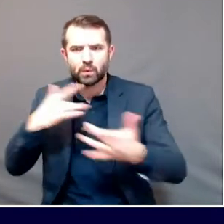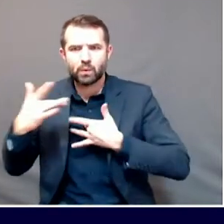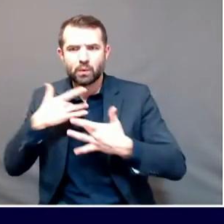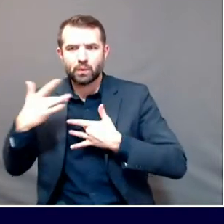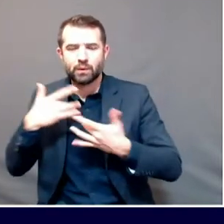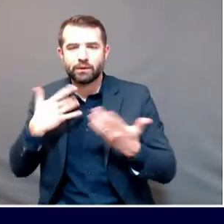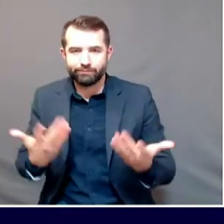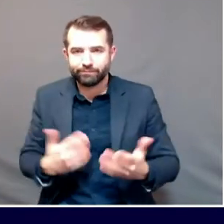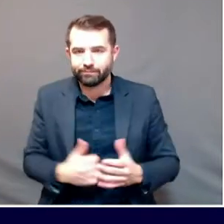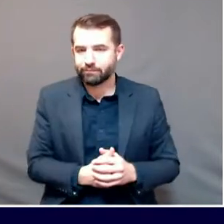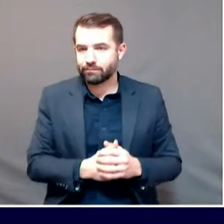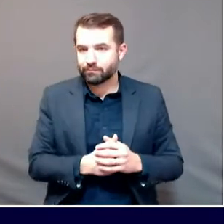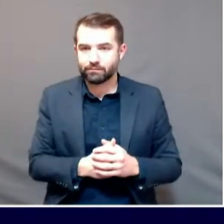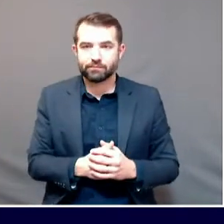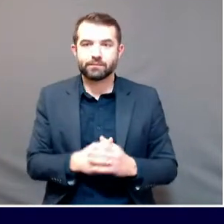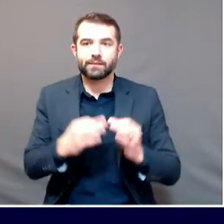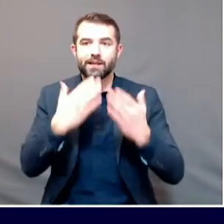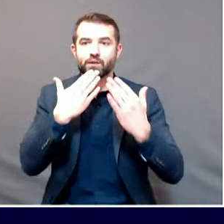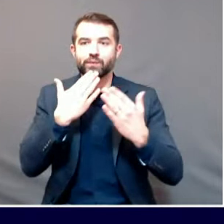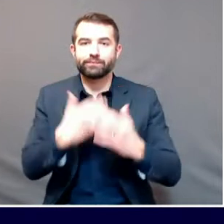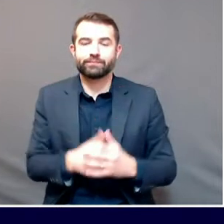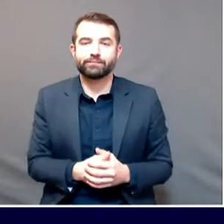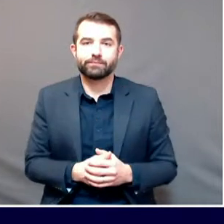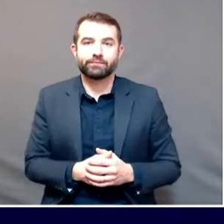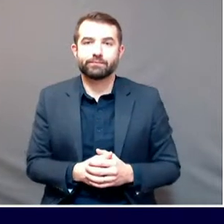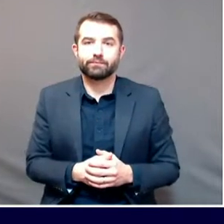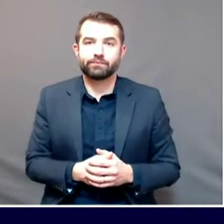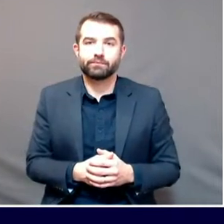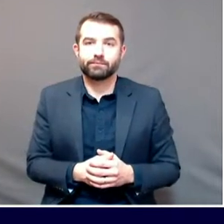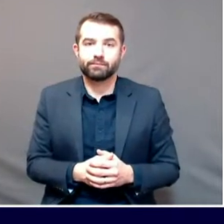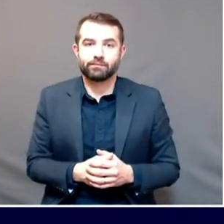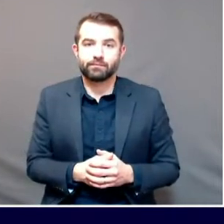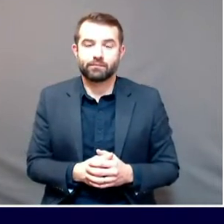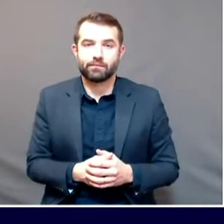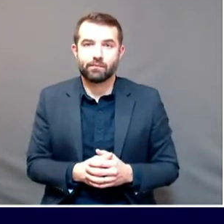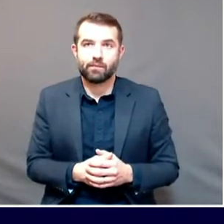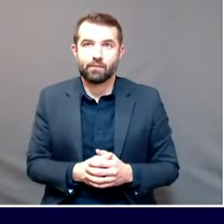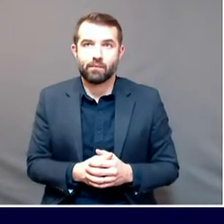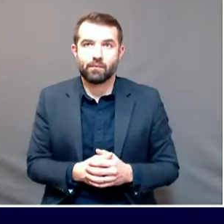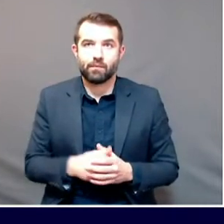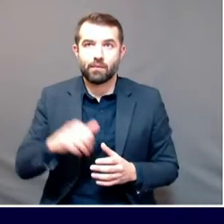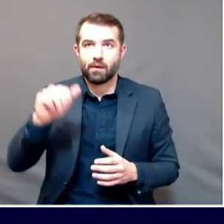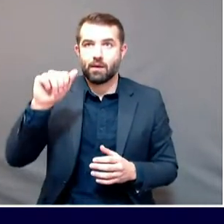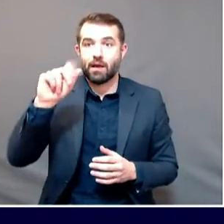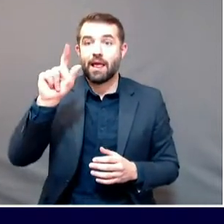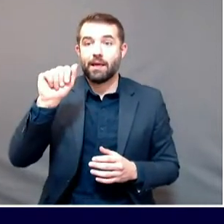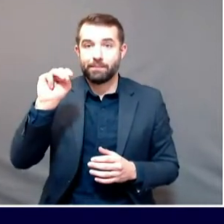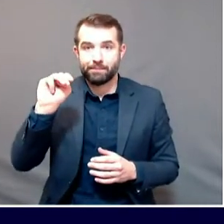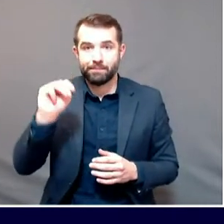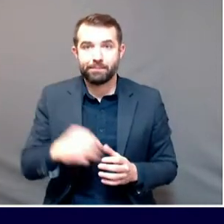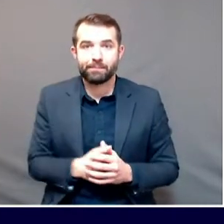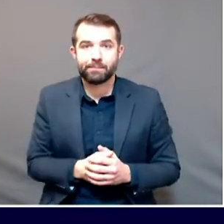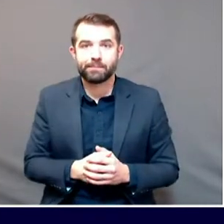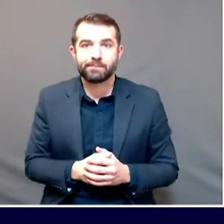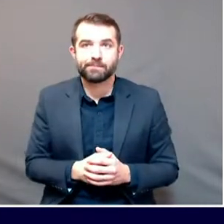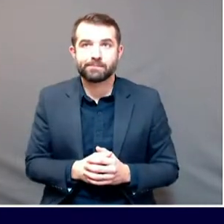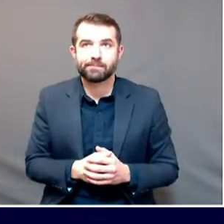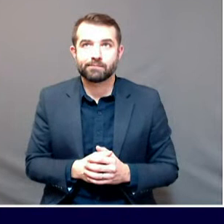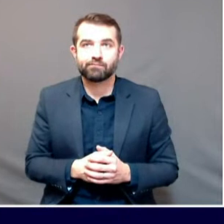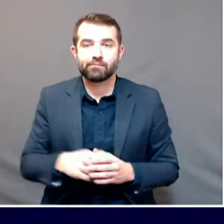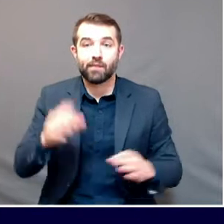Thank you. I'm going to turn next to Evan Pop. Hi, Dr. Shah. Thank you.